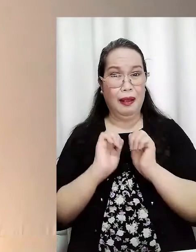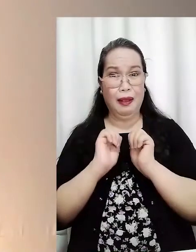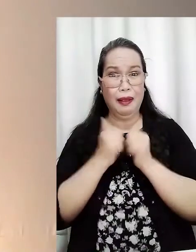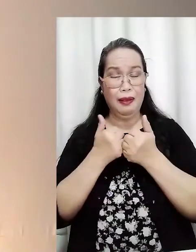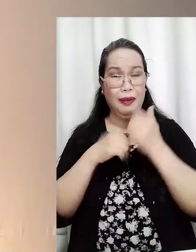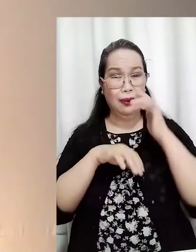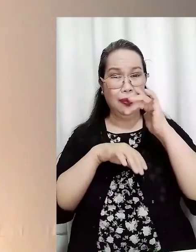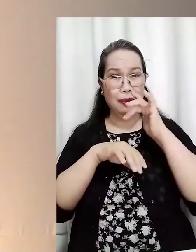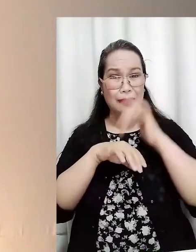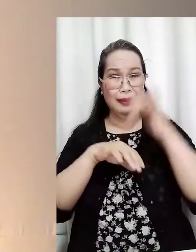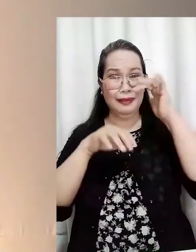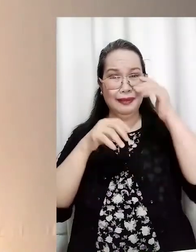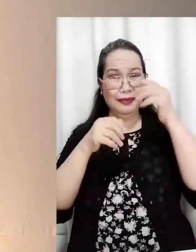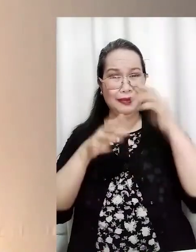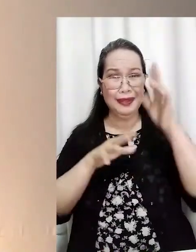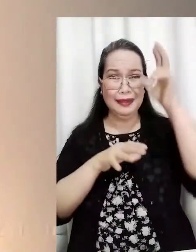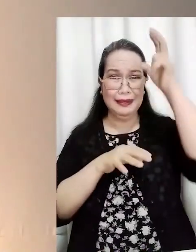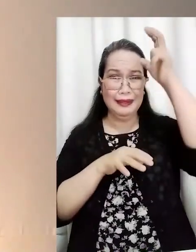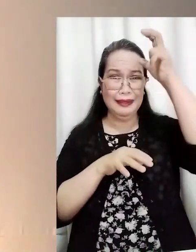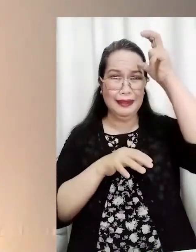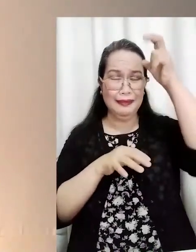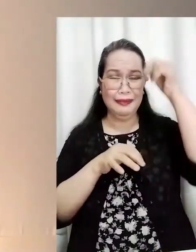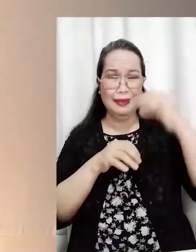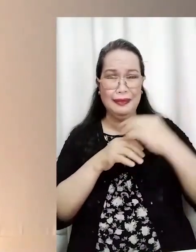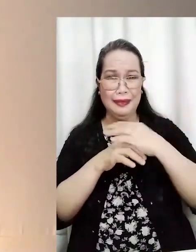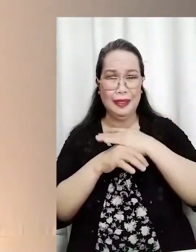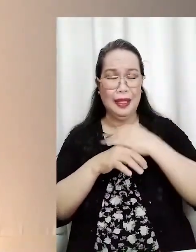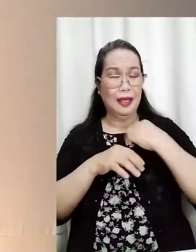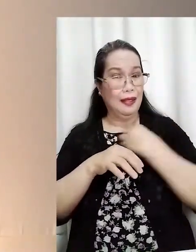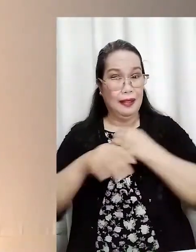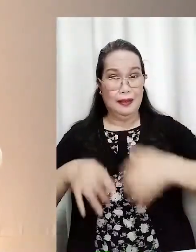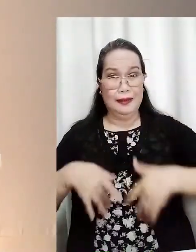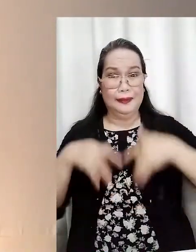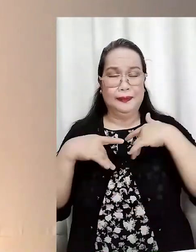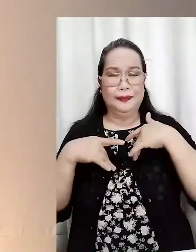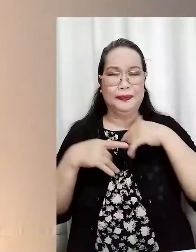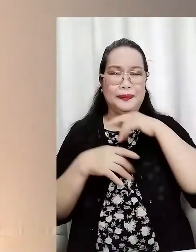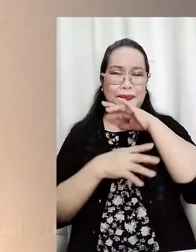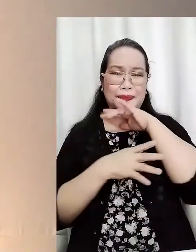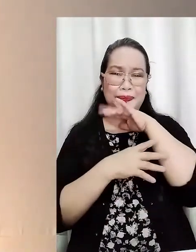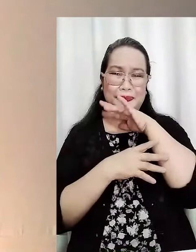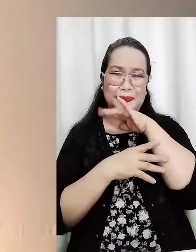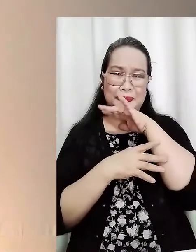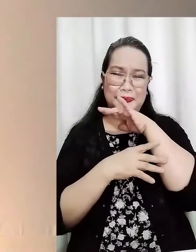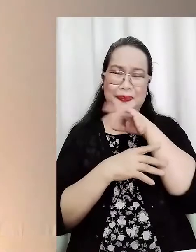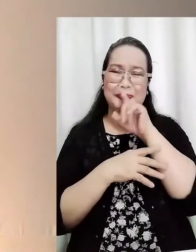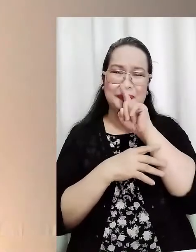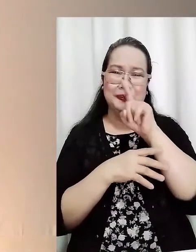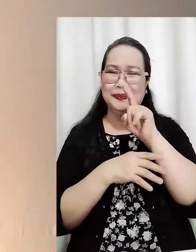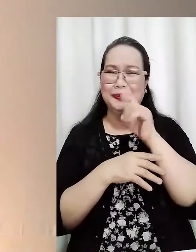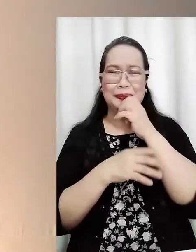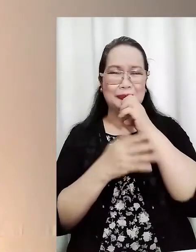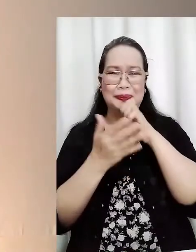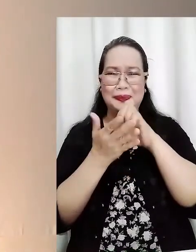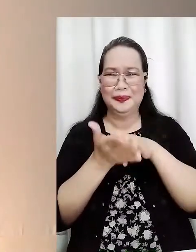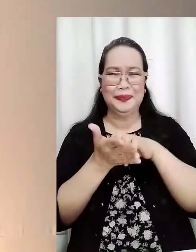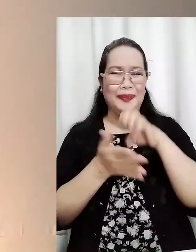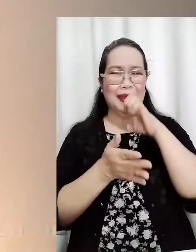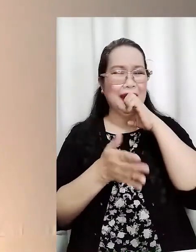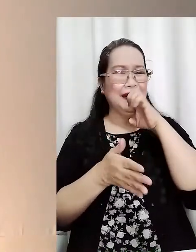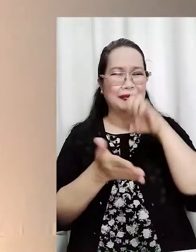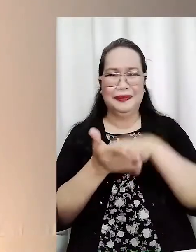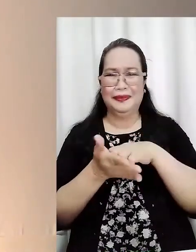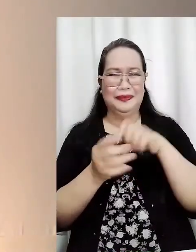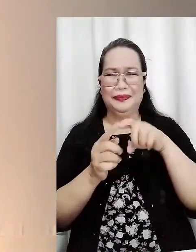and we are contaminated by the evil influences? Our lives is polluted by the evil influences of